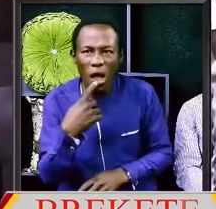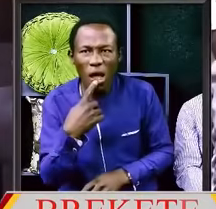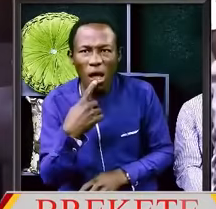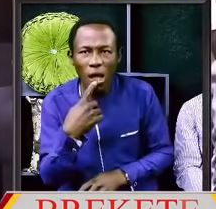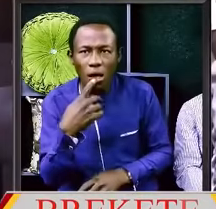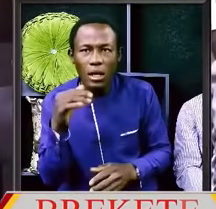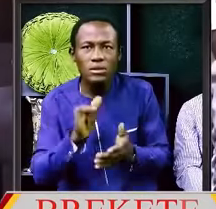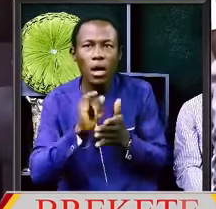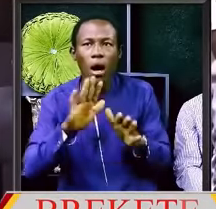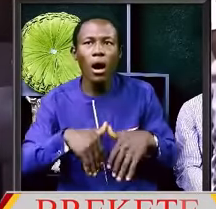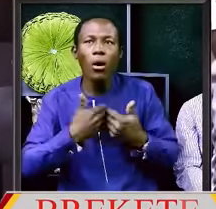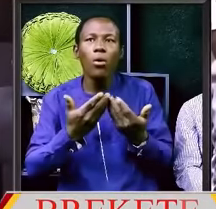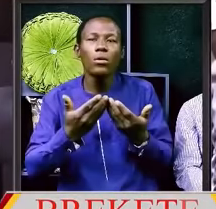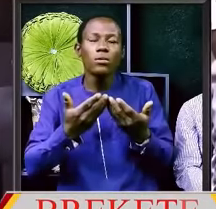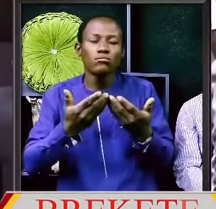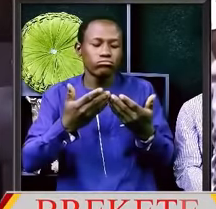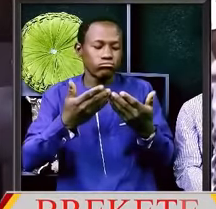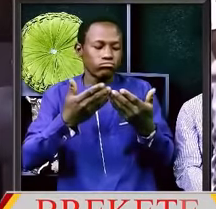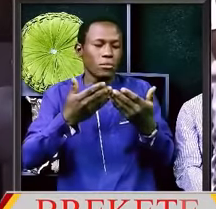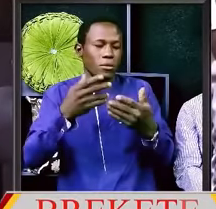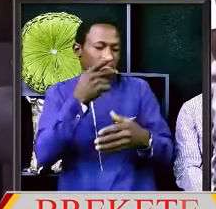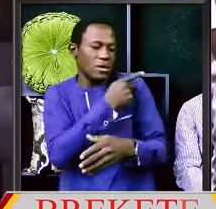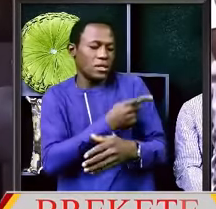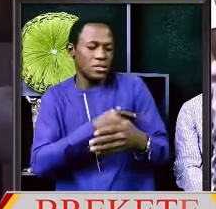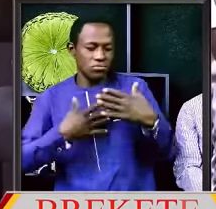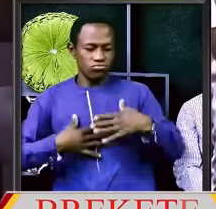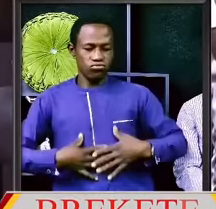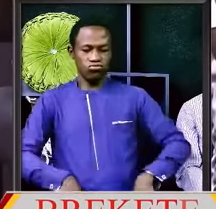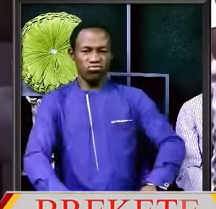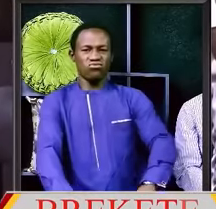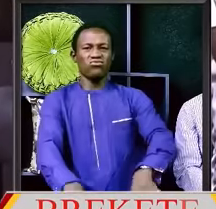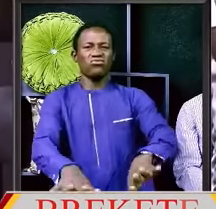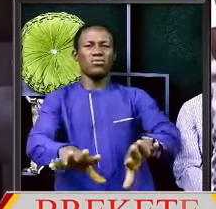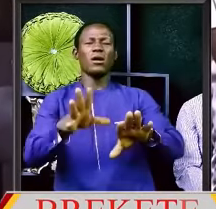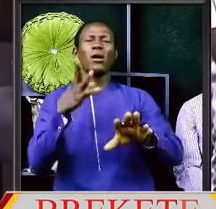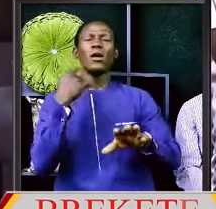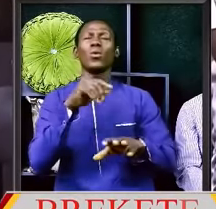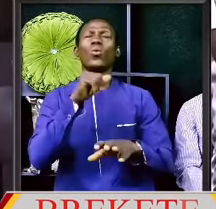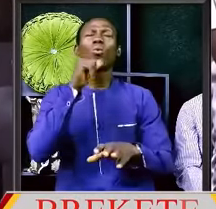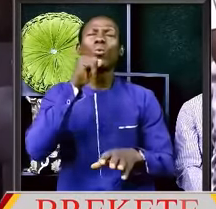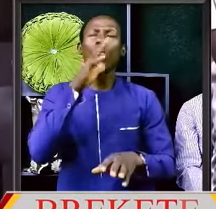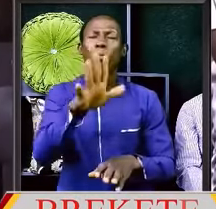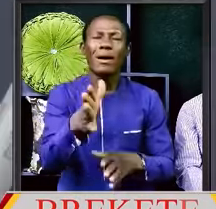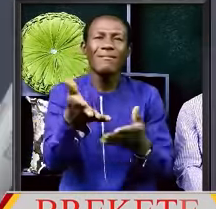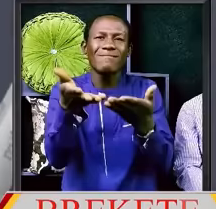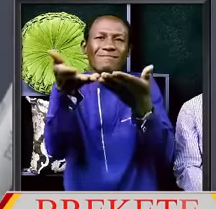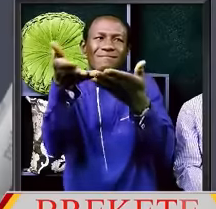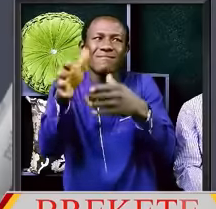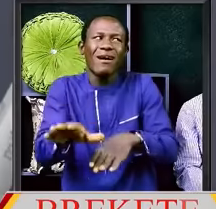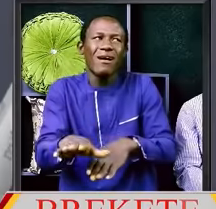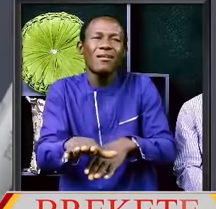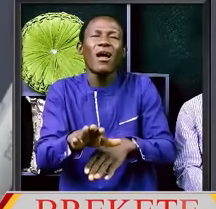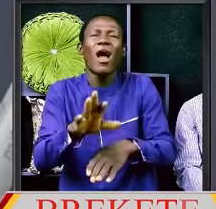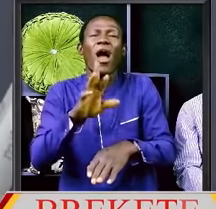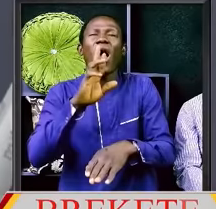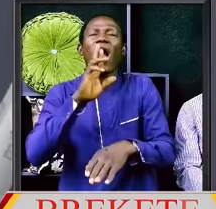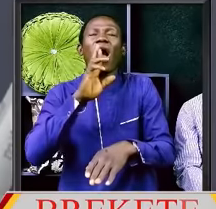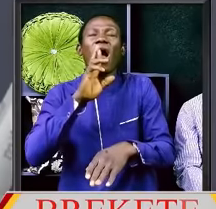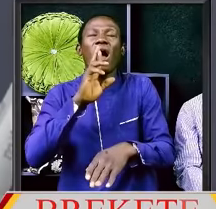Now so water burst. This woman die. Her hand day for this man